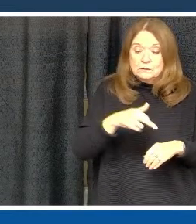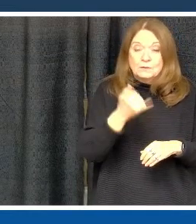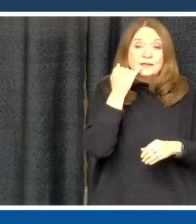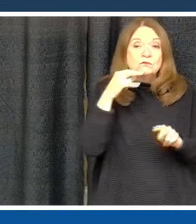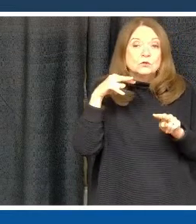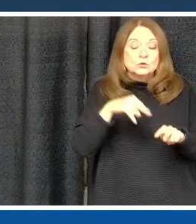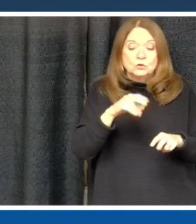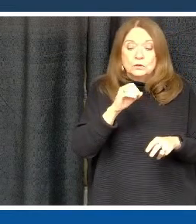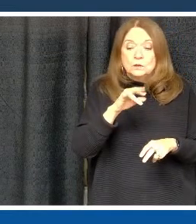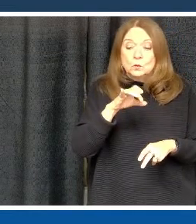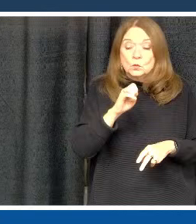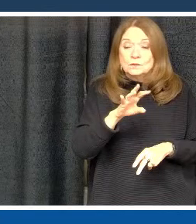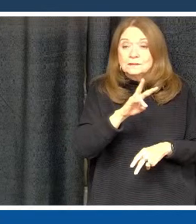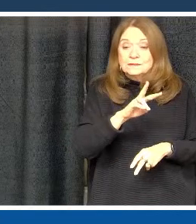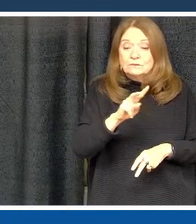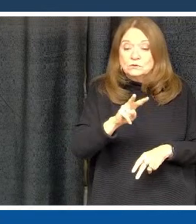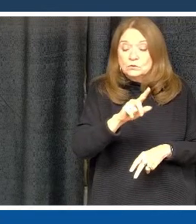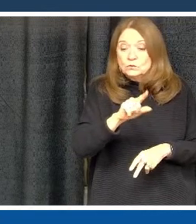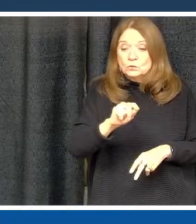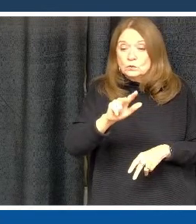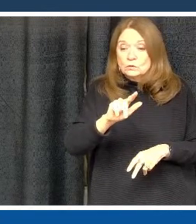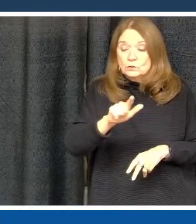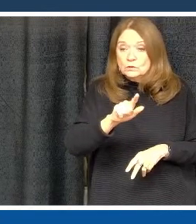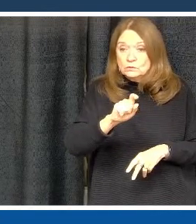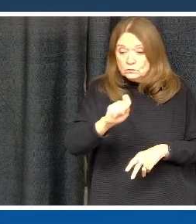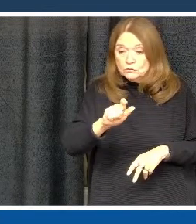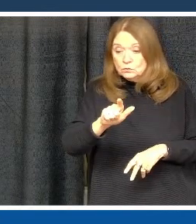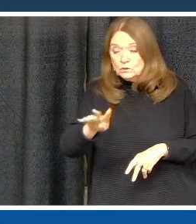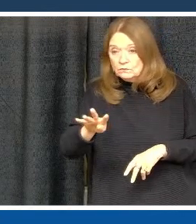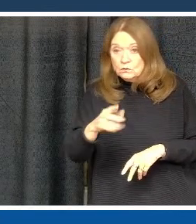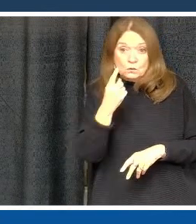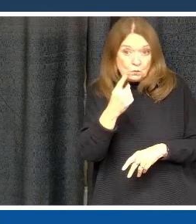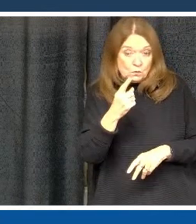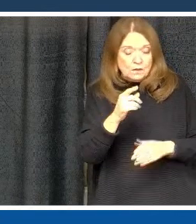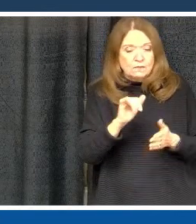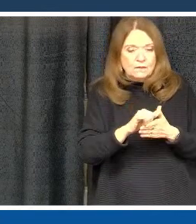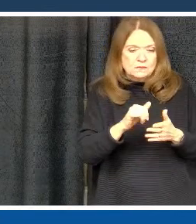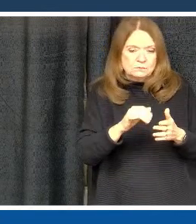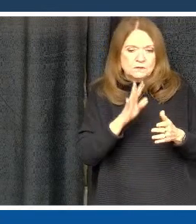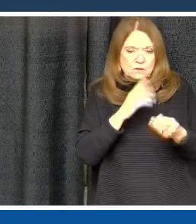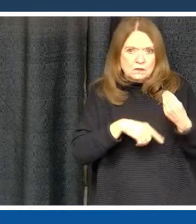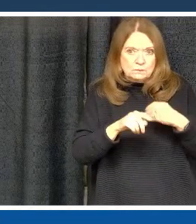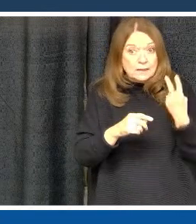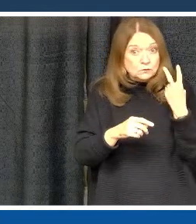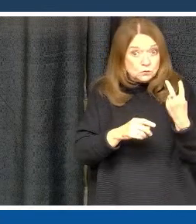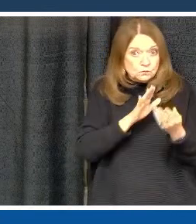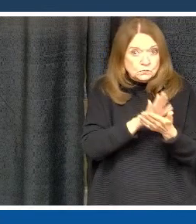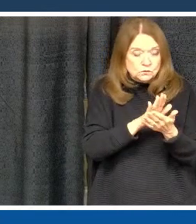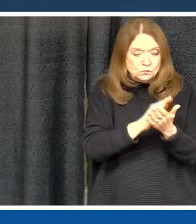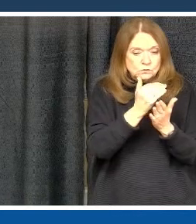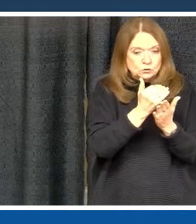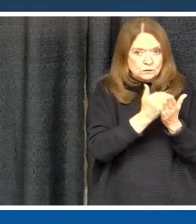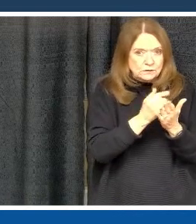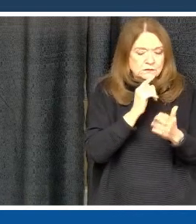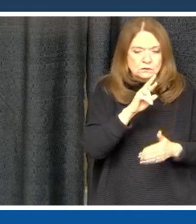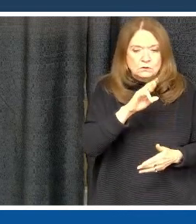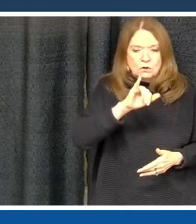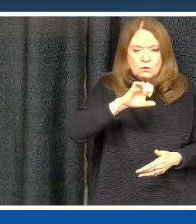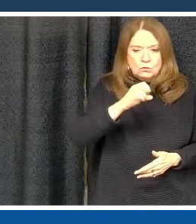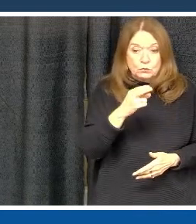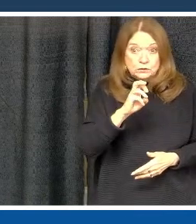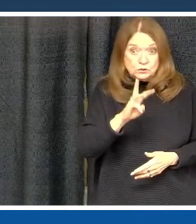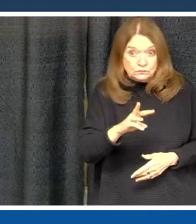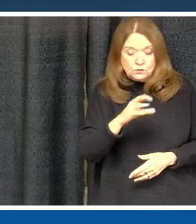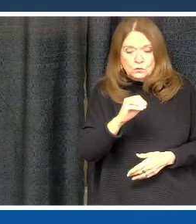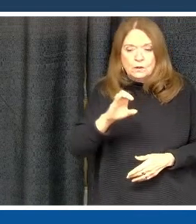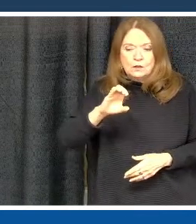ordinance 72, 2023, 24, one of the ordinances that's been referenced, two of the schools that are listed on there are Richview Middle School and Clarksville